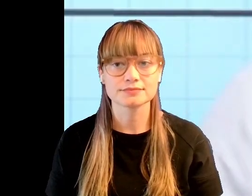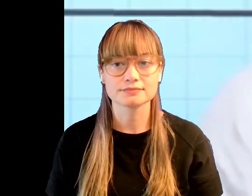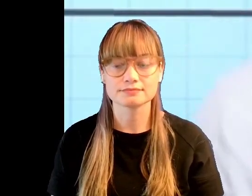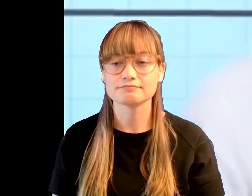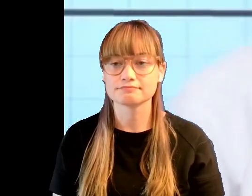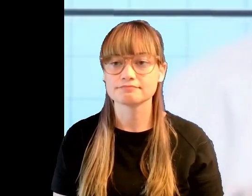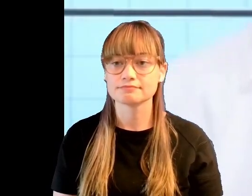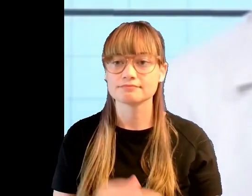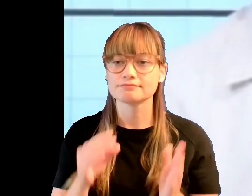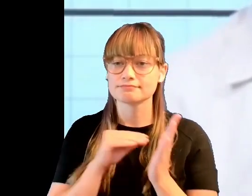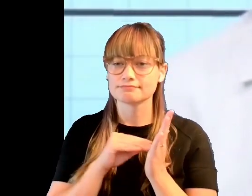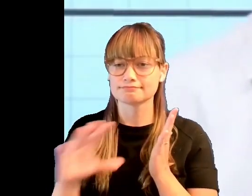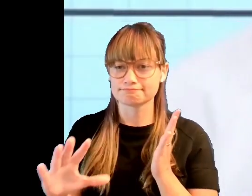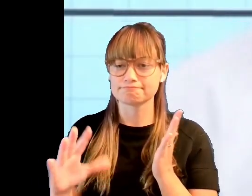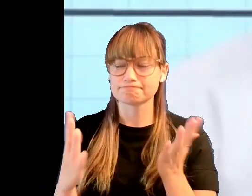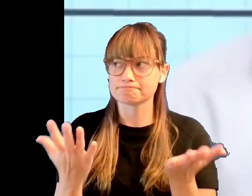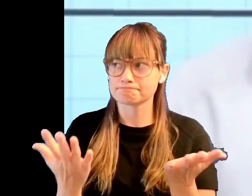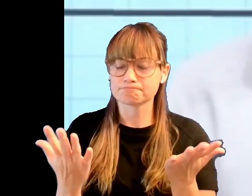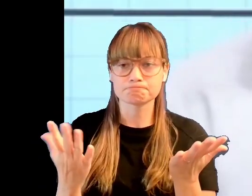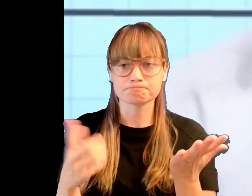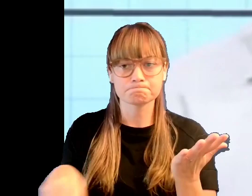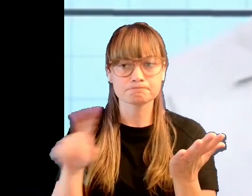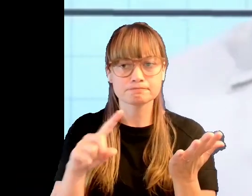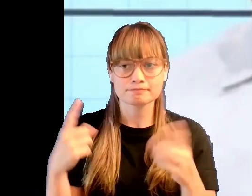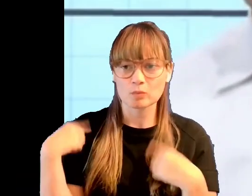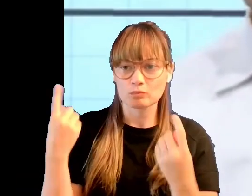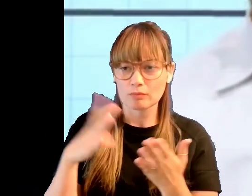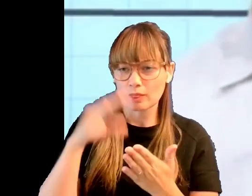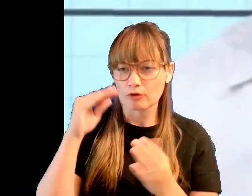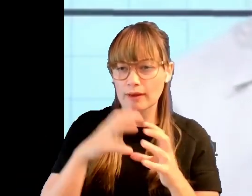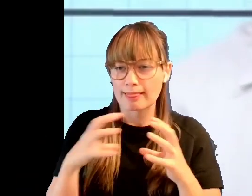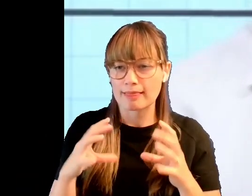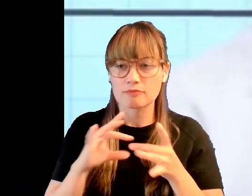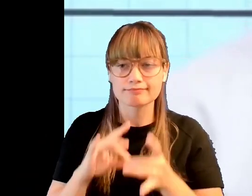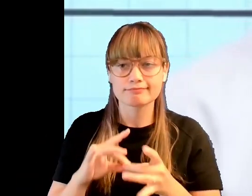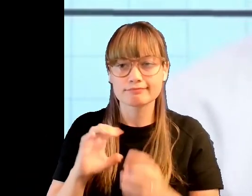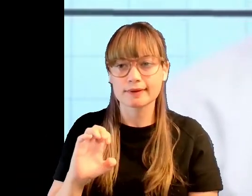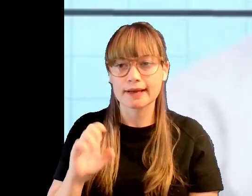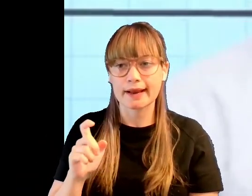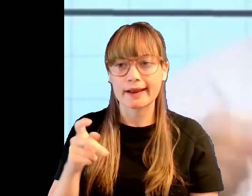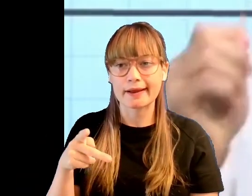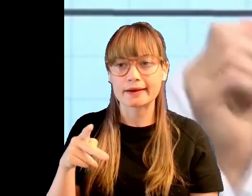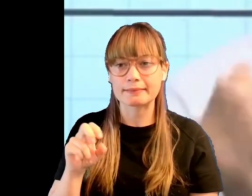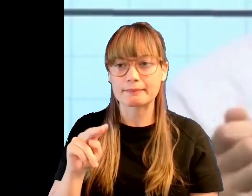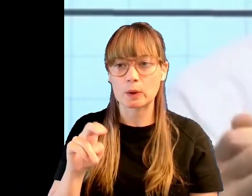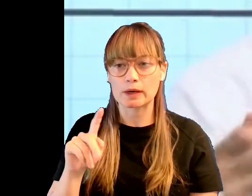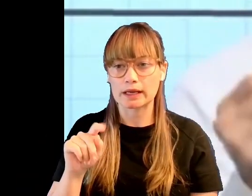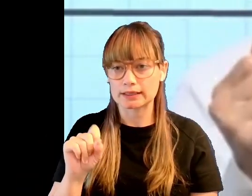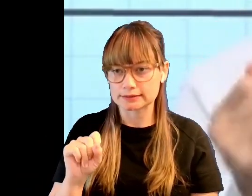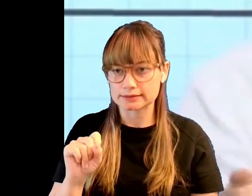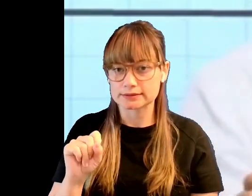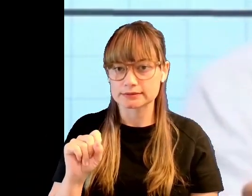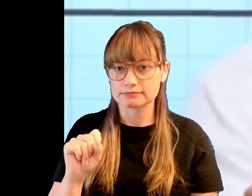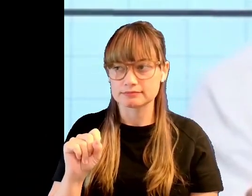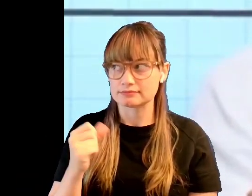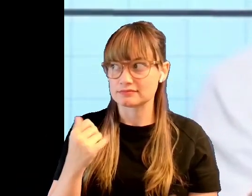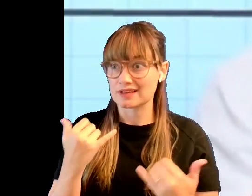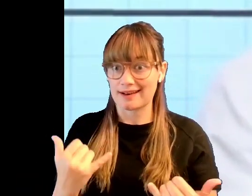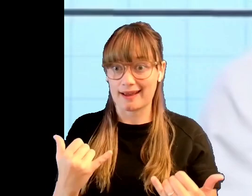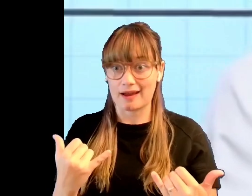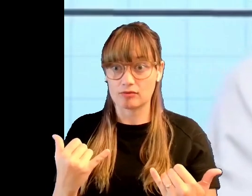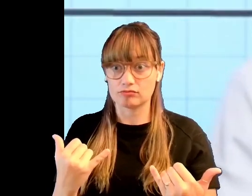Students, we've been learning a lot about exponents lately, and it's all come up to this. There is a